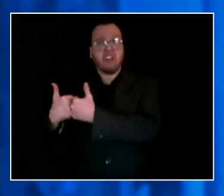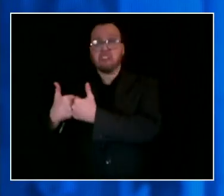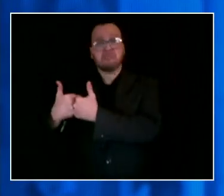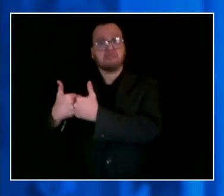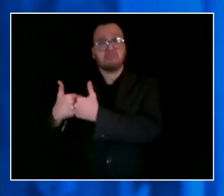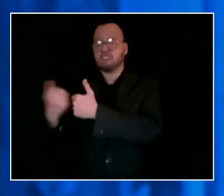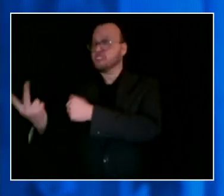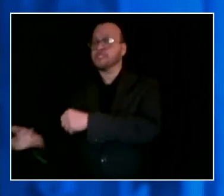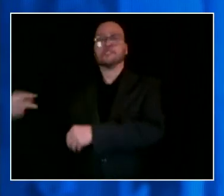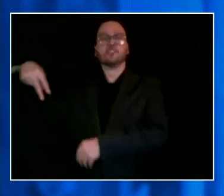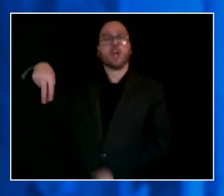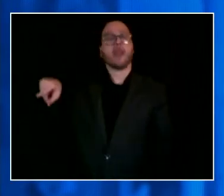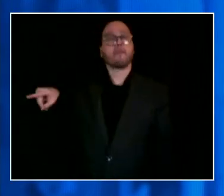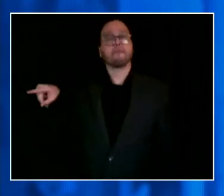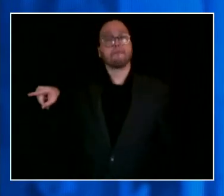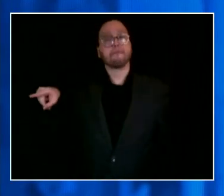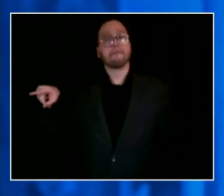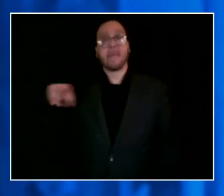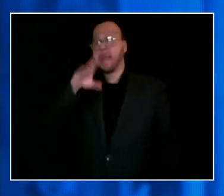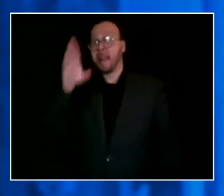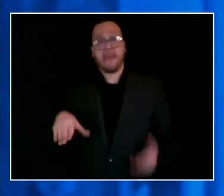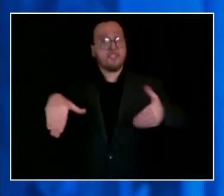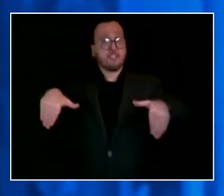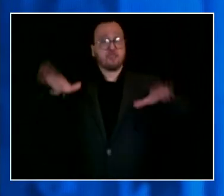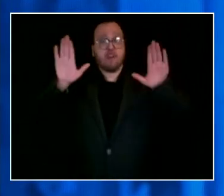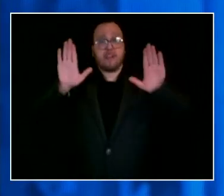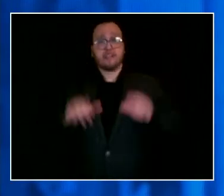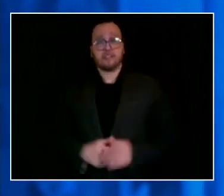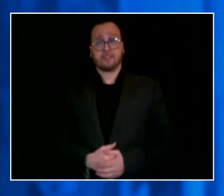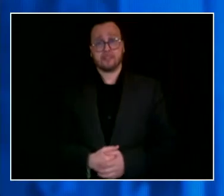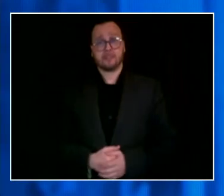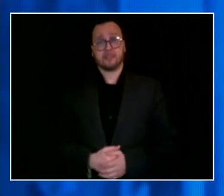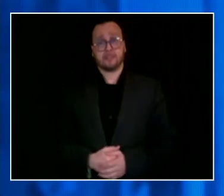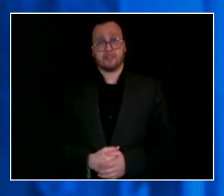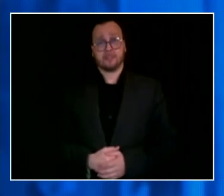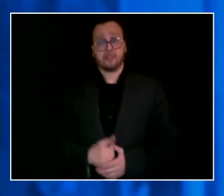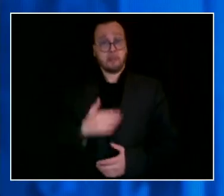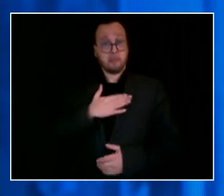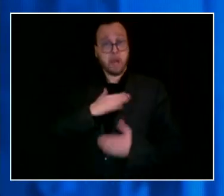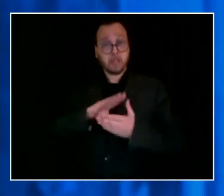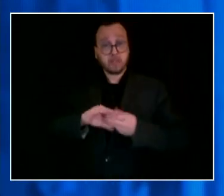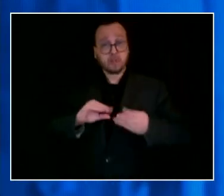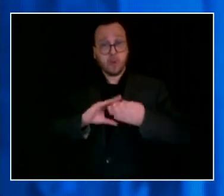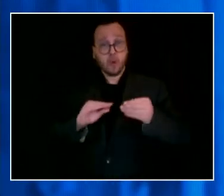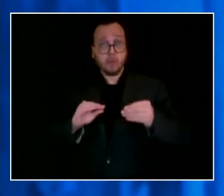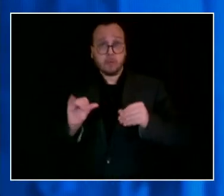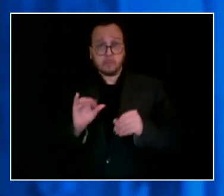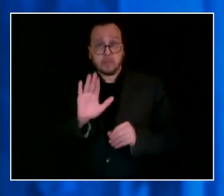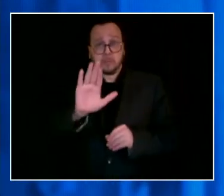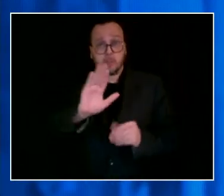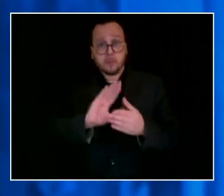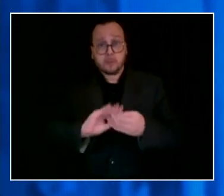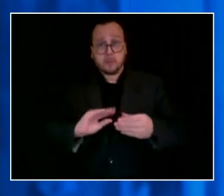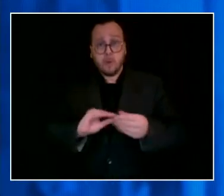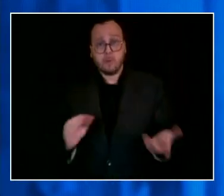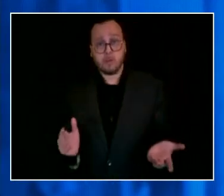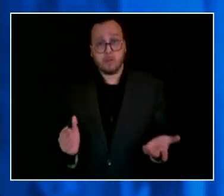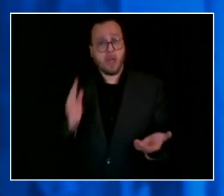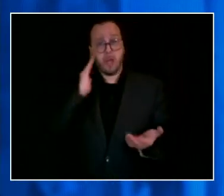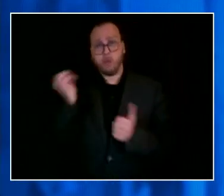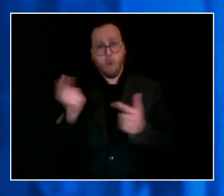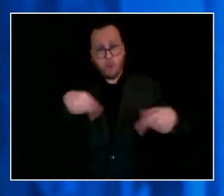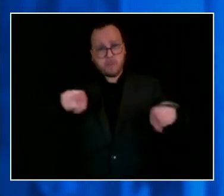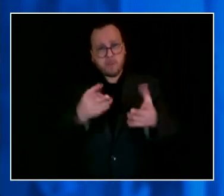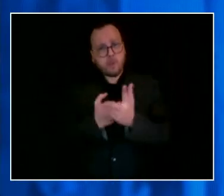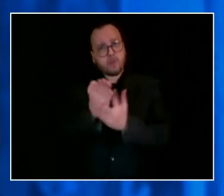up, never surrendered. And my story is your story. I know all of you are going through hard times, because that's